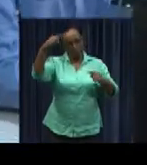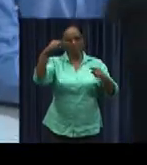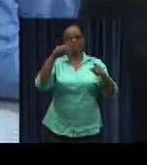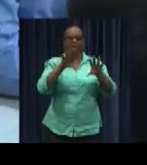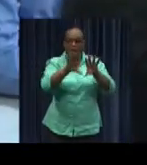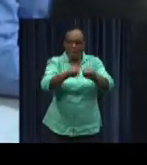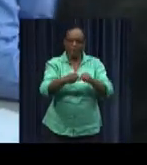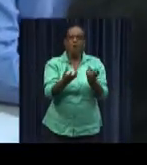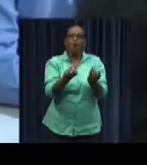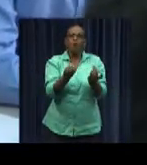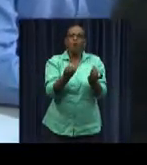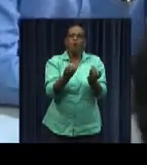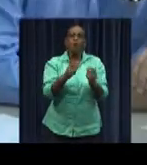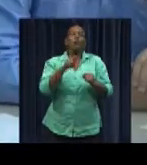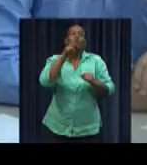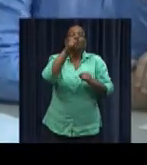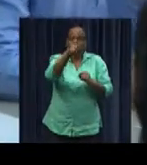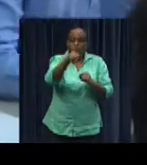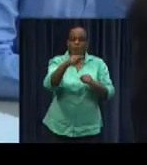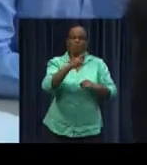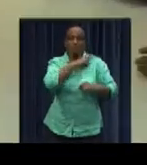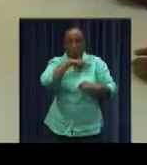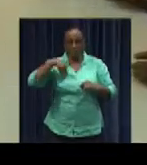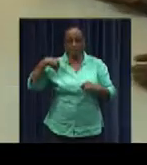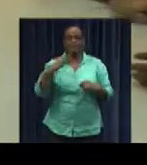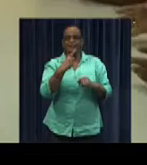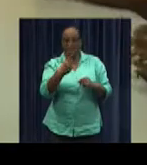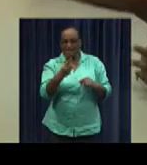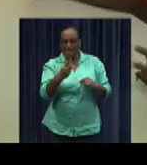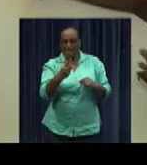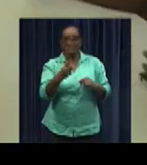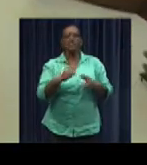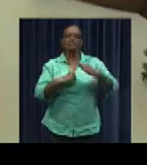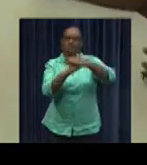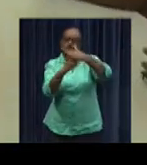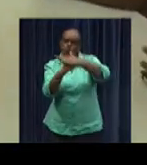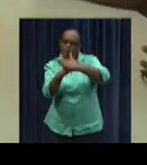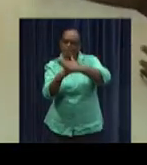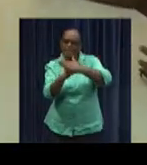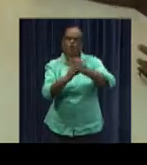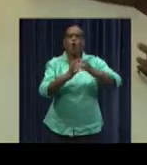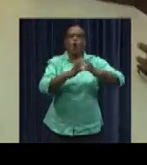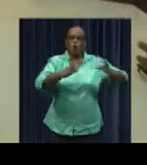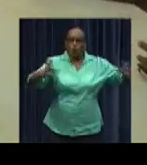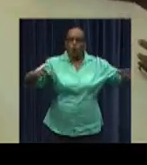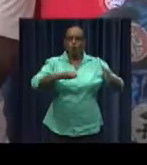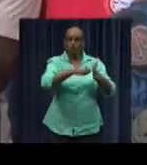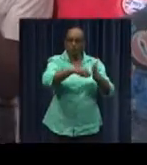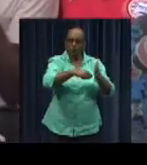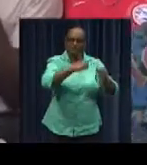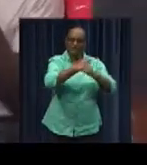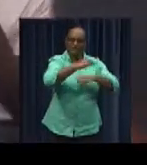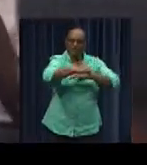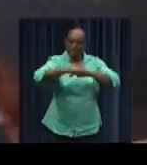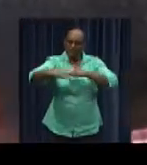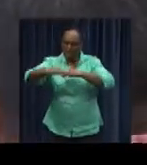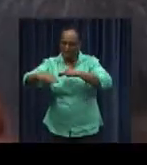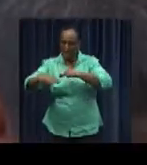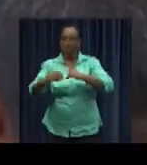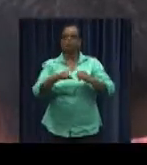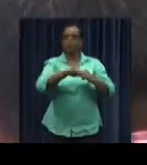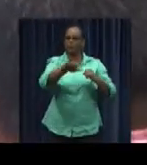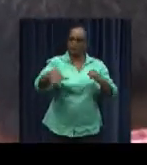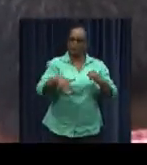included in a plan of action, says the Vice President. The greater goal is, according to the Vice President